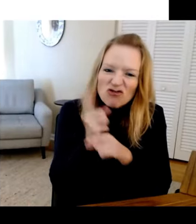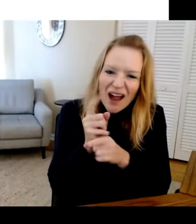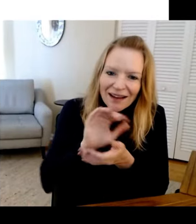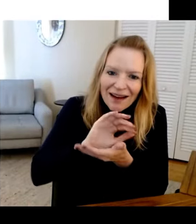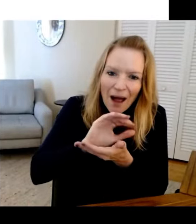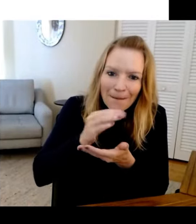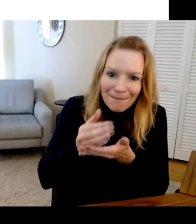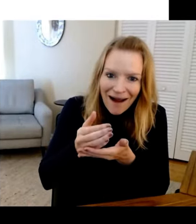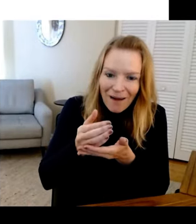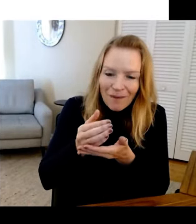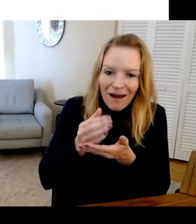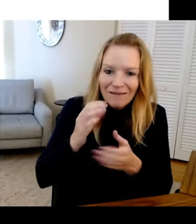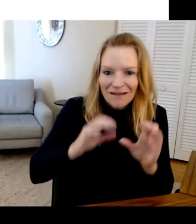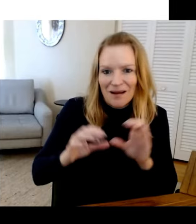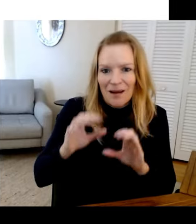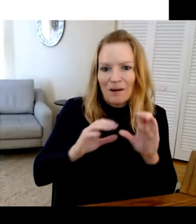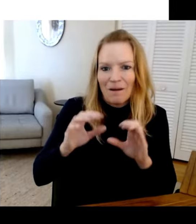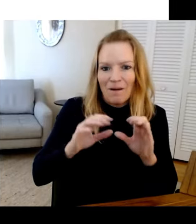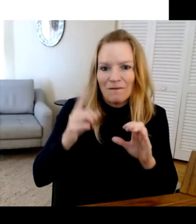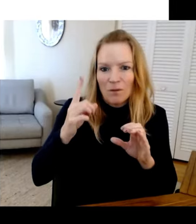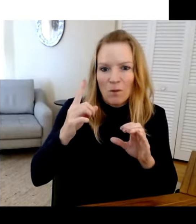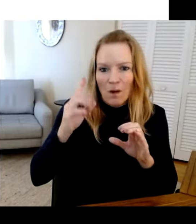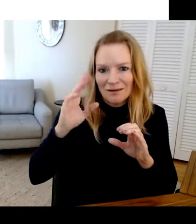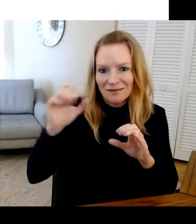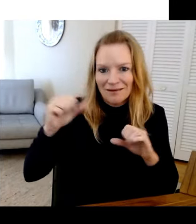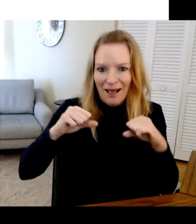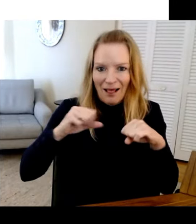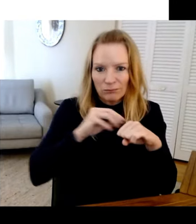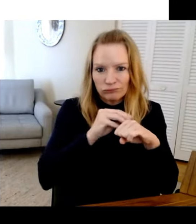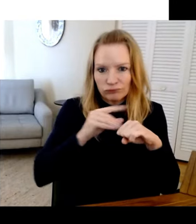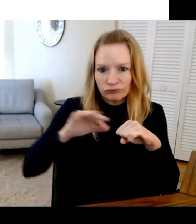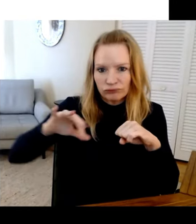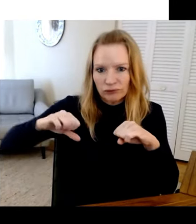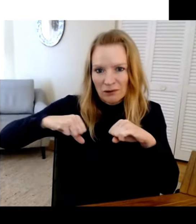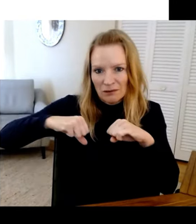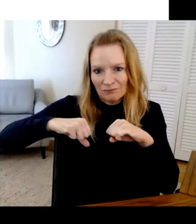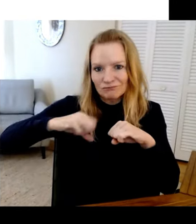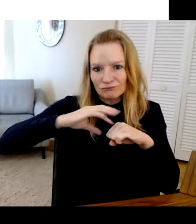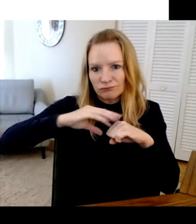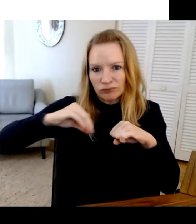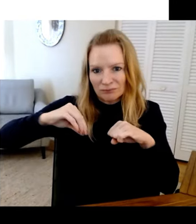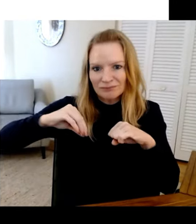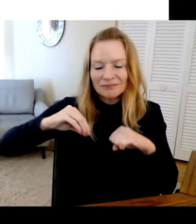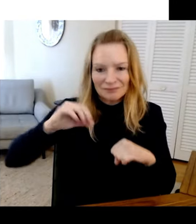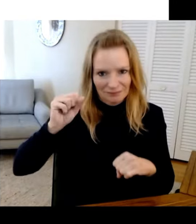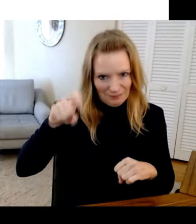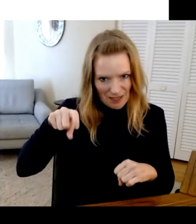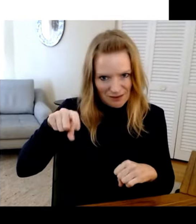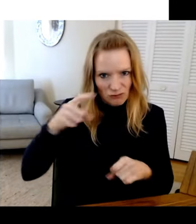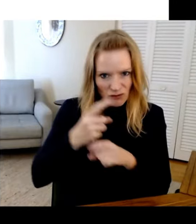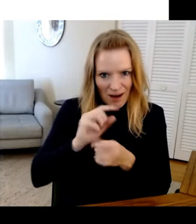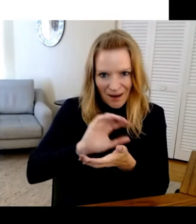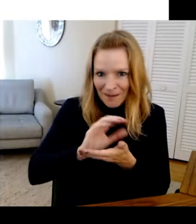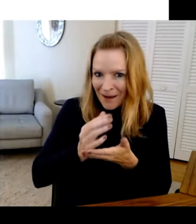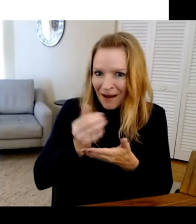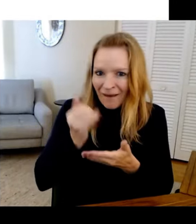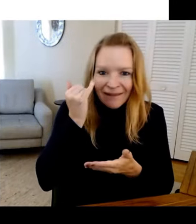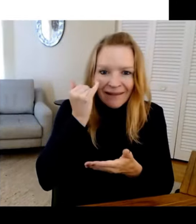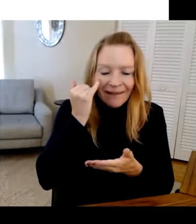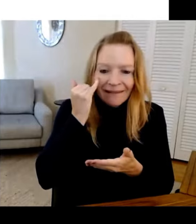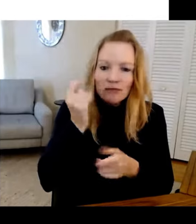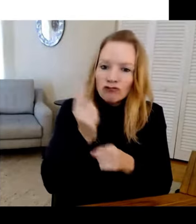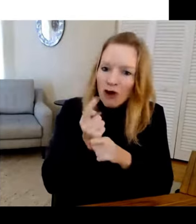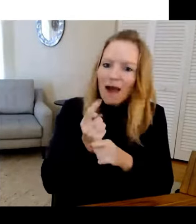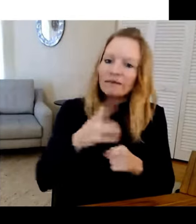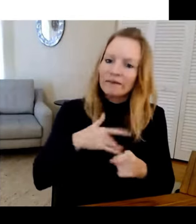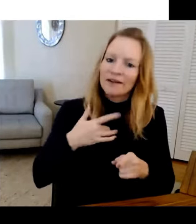So that is really, that's the amount that's needed of chemicals to send that information